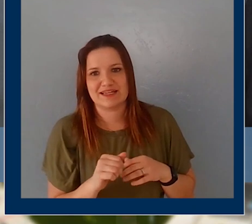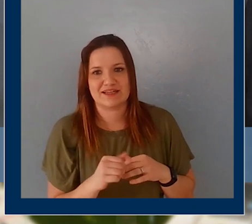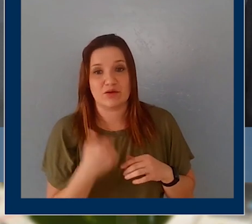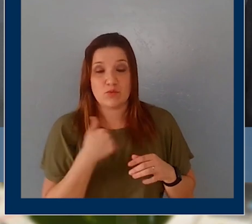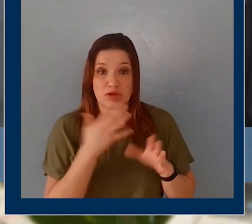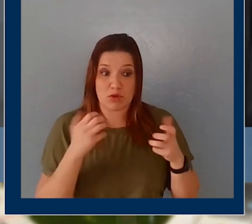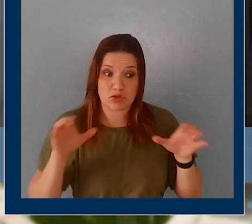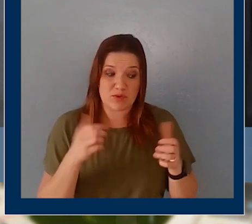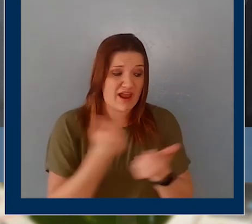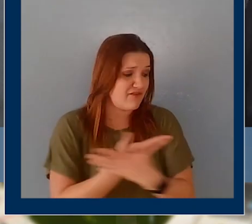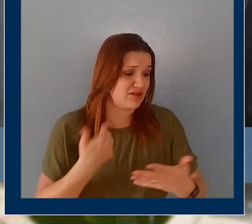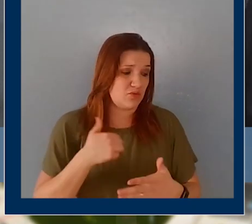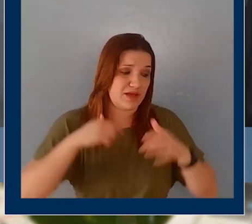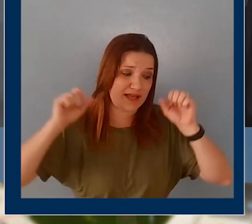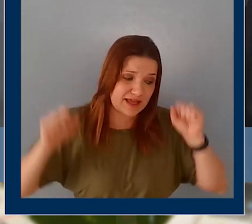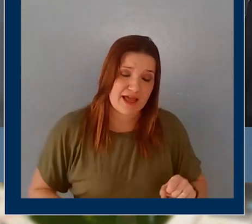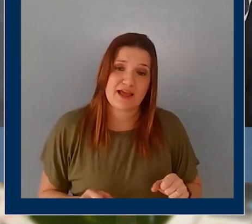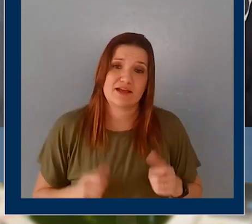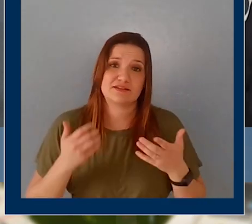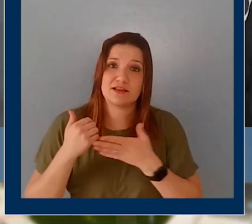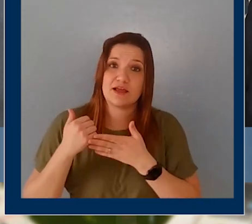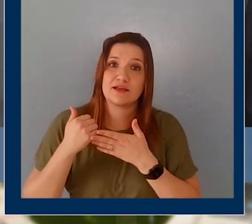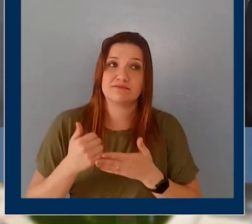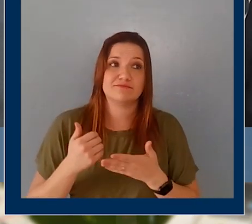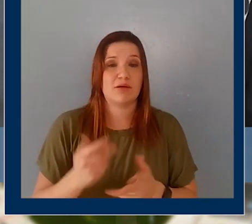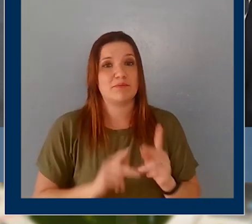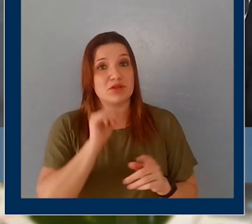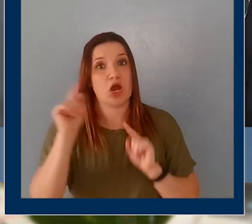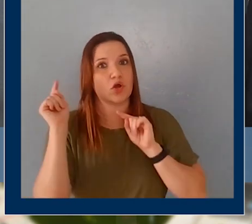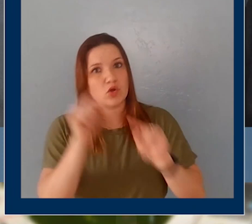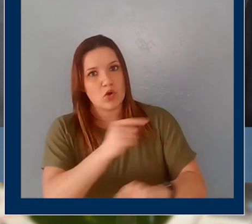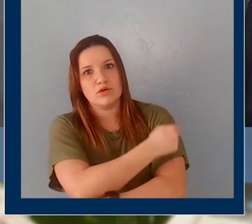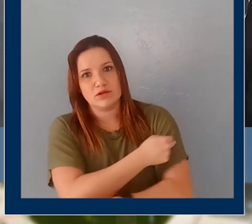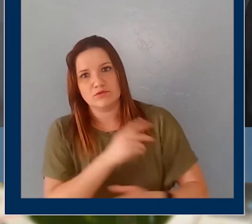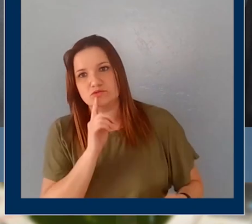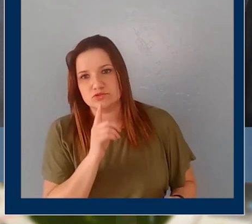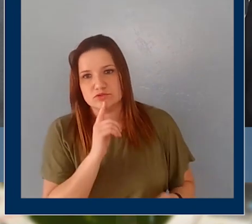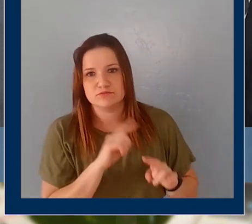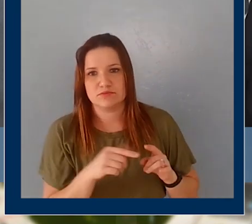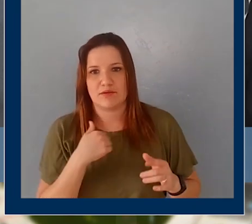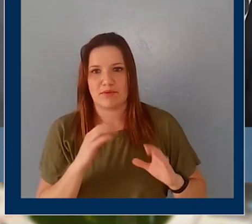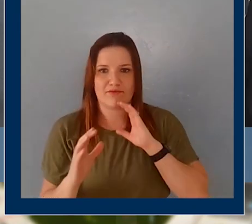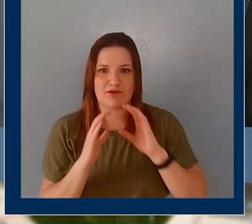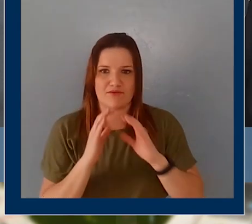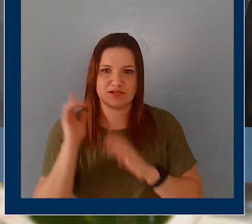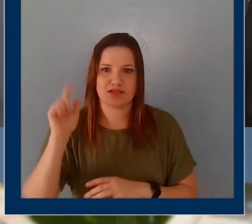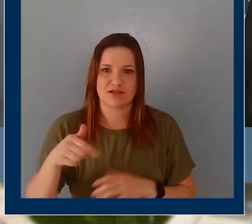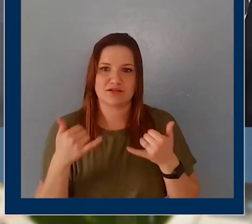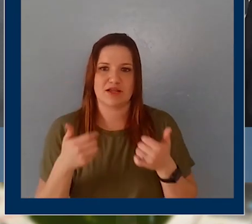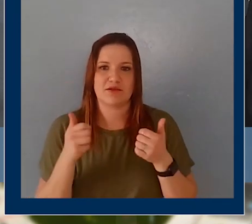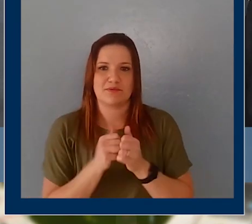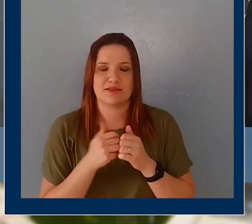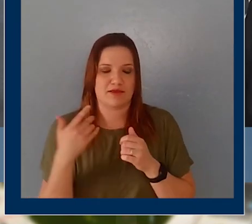that also happens to be a friend, and he wants to talk to me about the success that he has had treating COVID patients